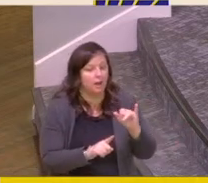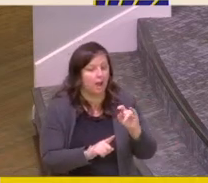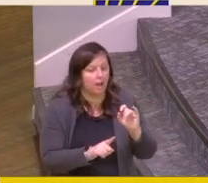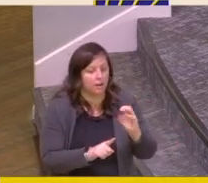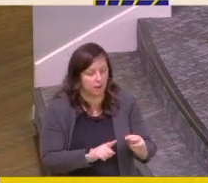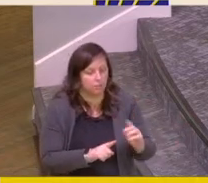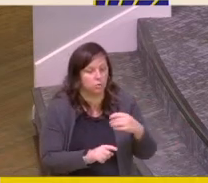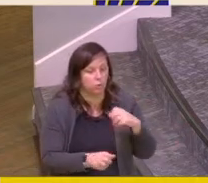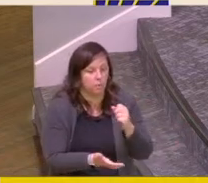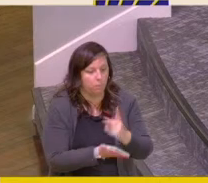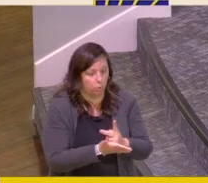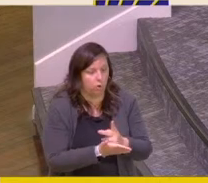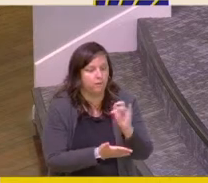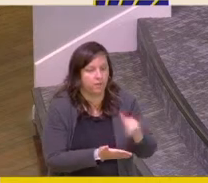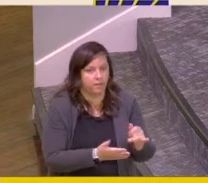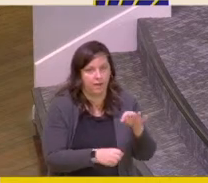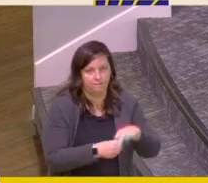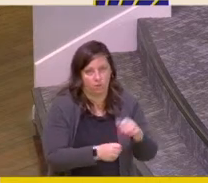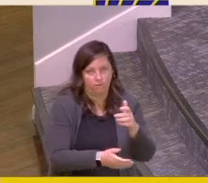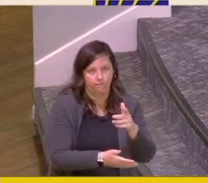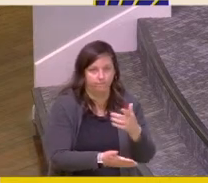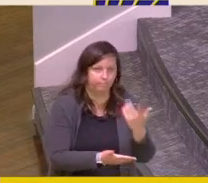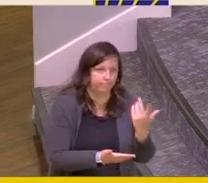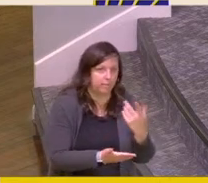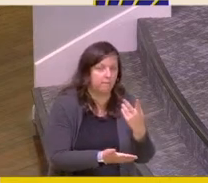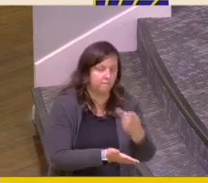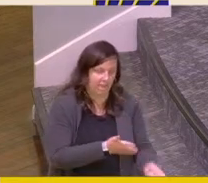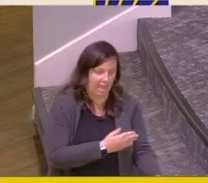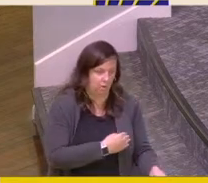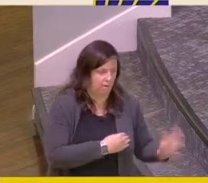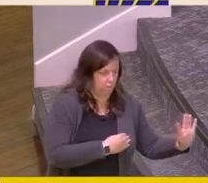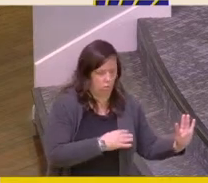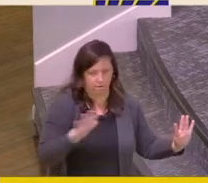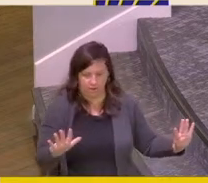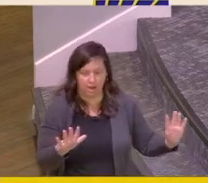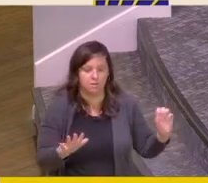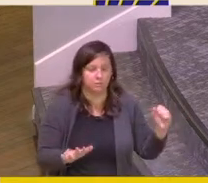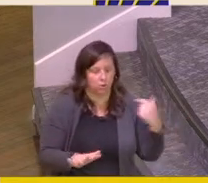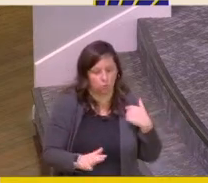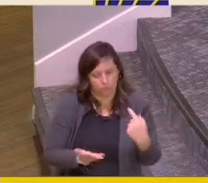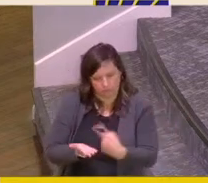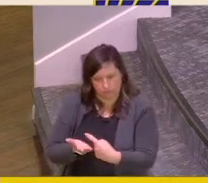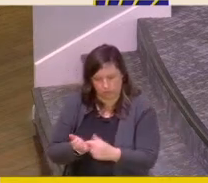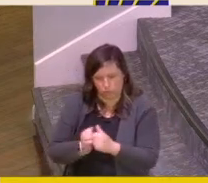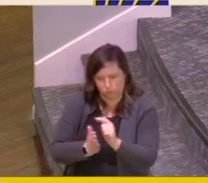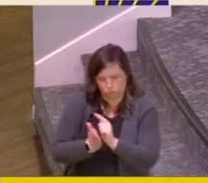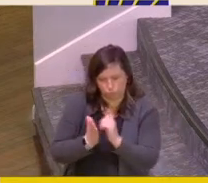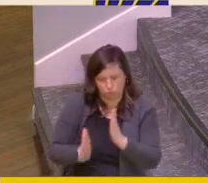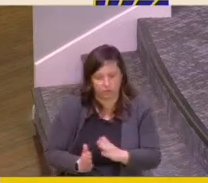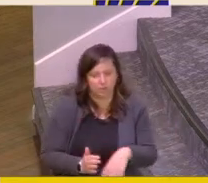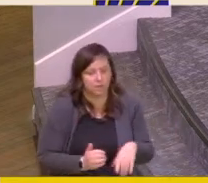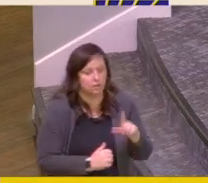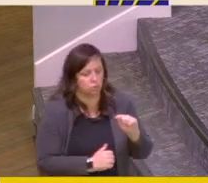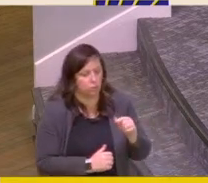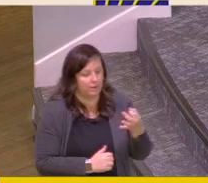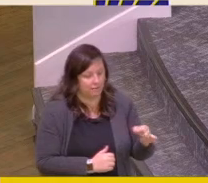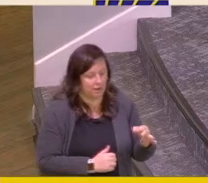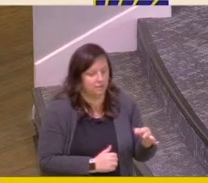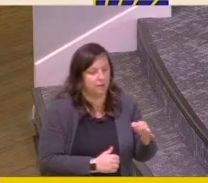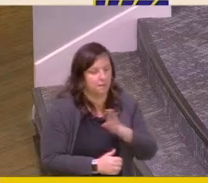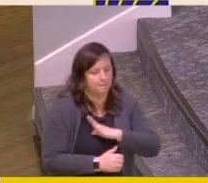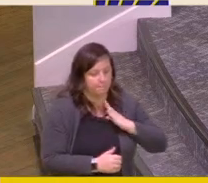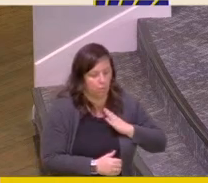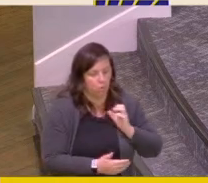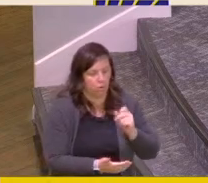failed 4-5. So, in speaking with our attorney, in 2019, the board approved the